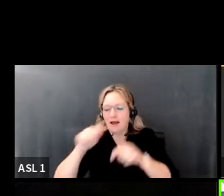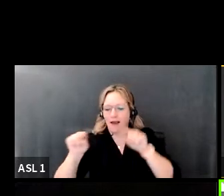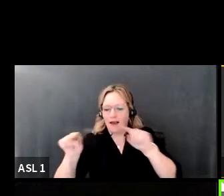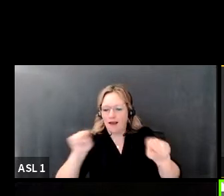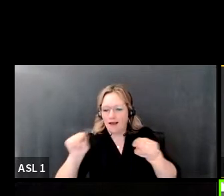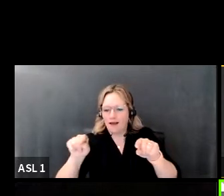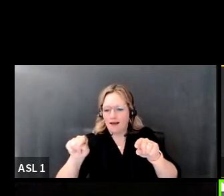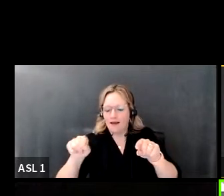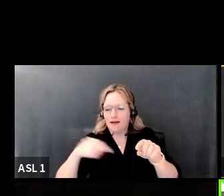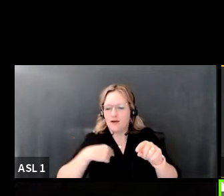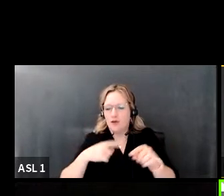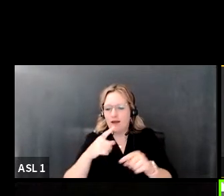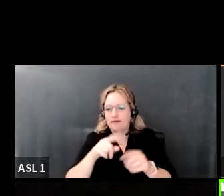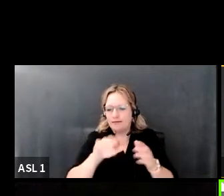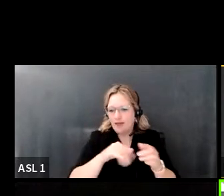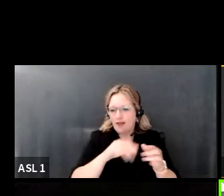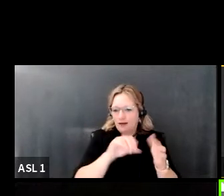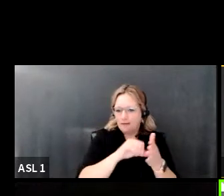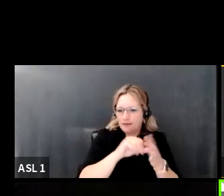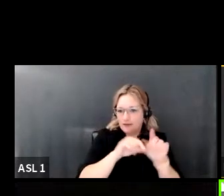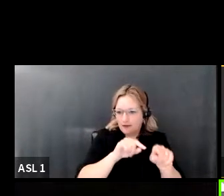of page 18.